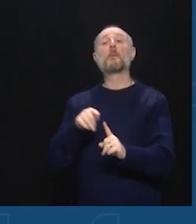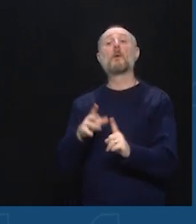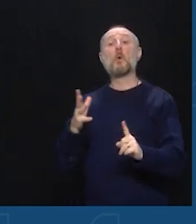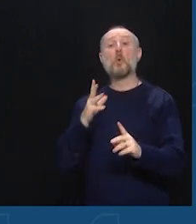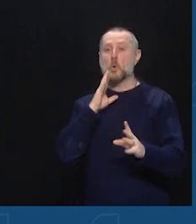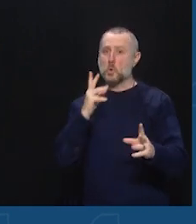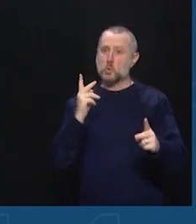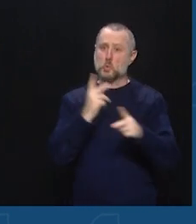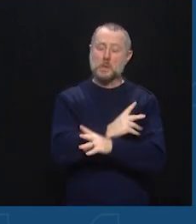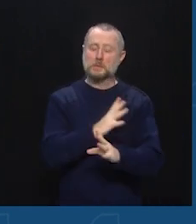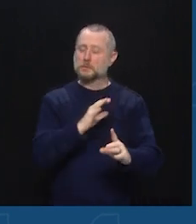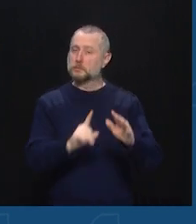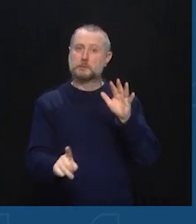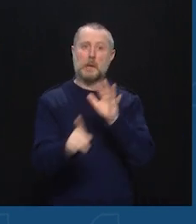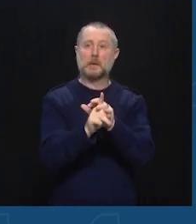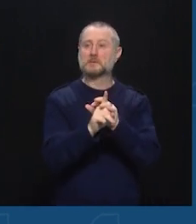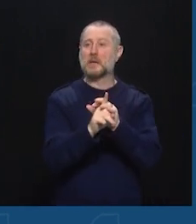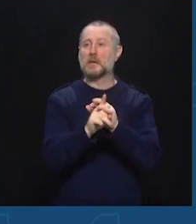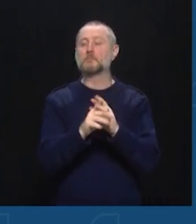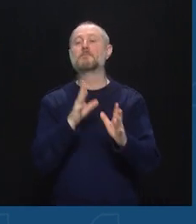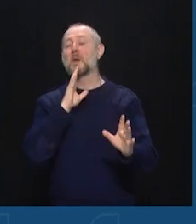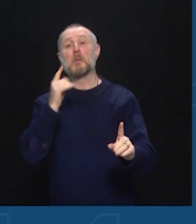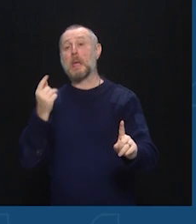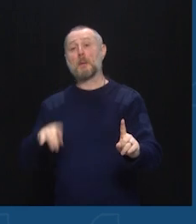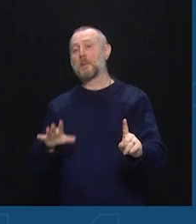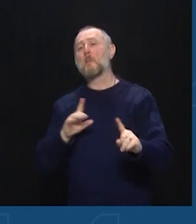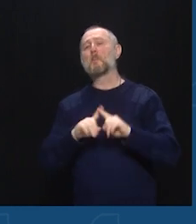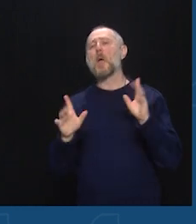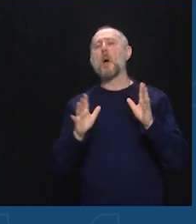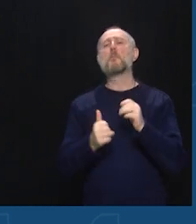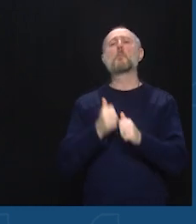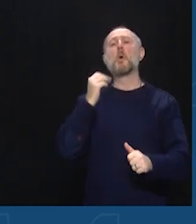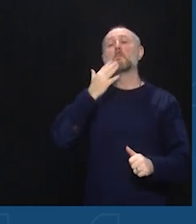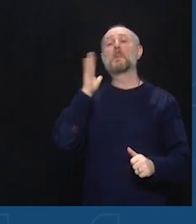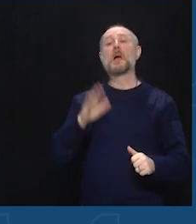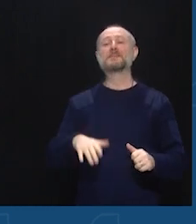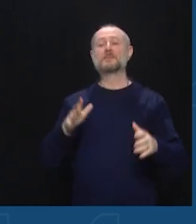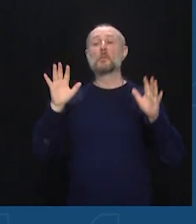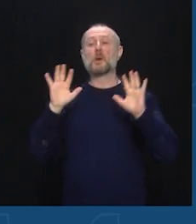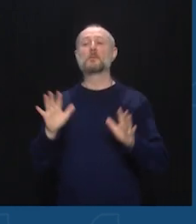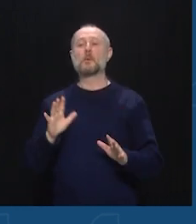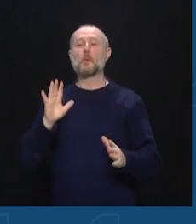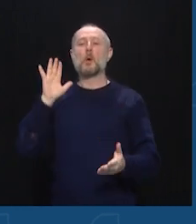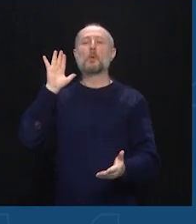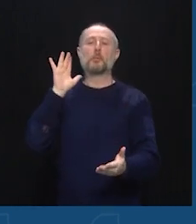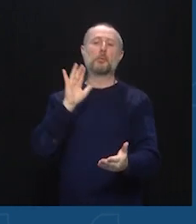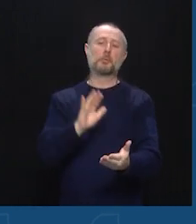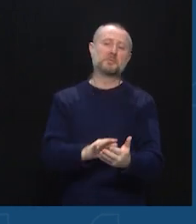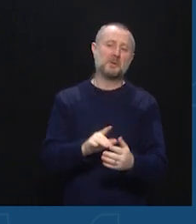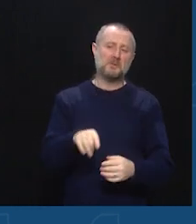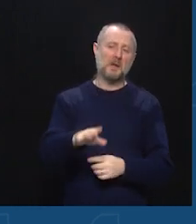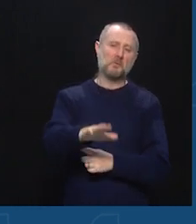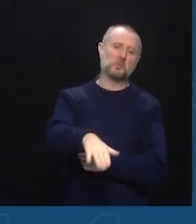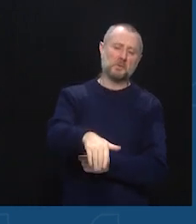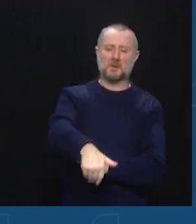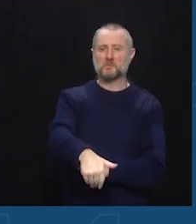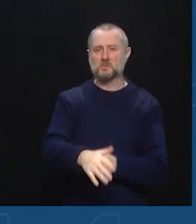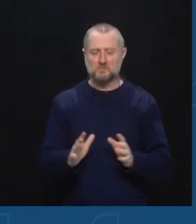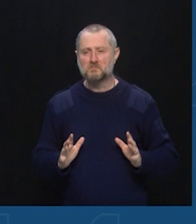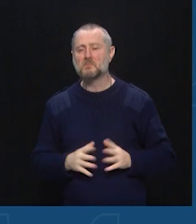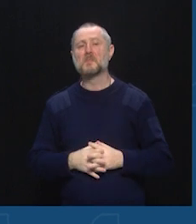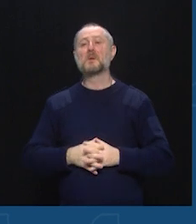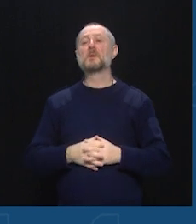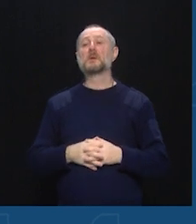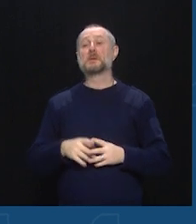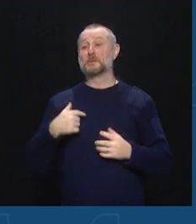And right now, we do believe that the concentration of the weather activity will abate by this evening, which is good. But until then, it is going to be literally